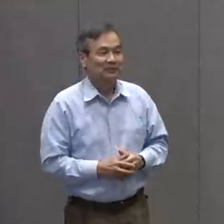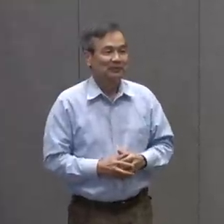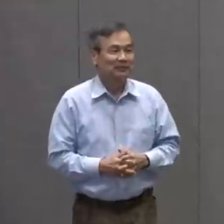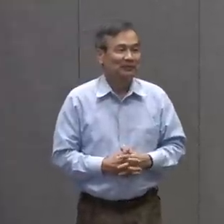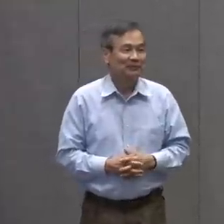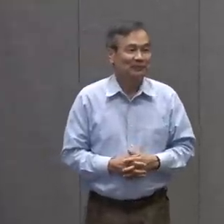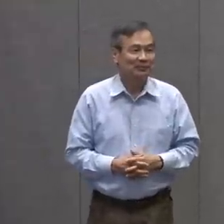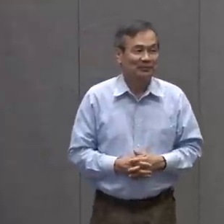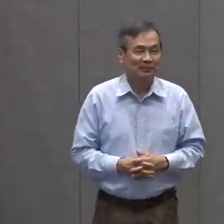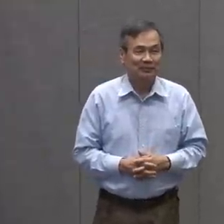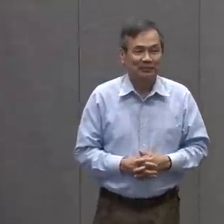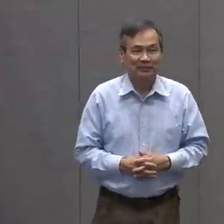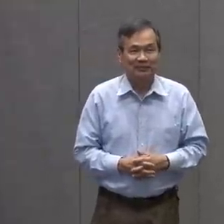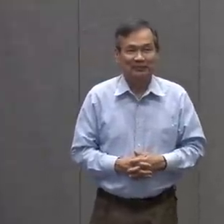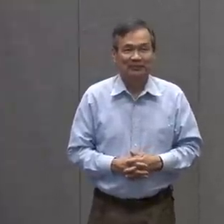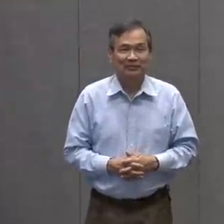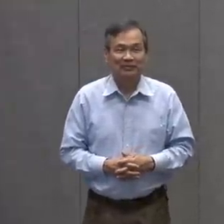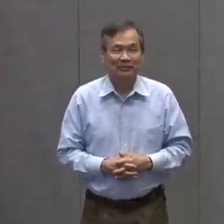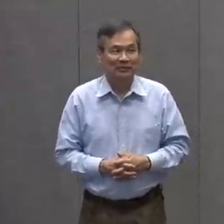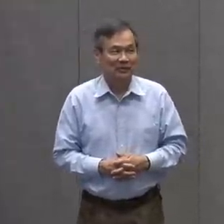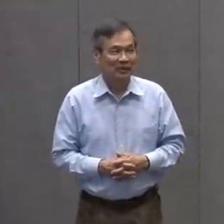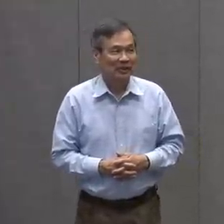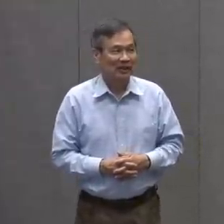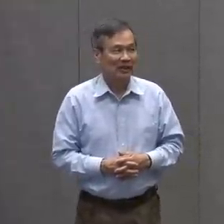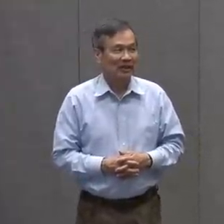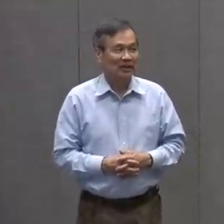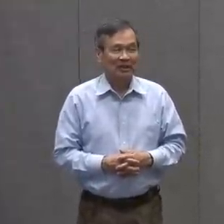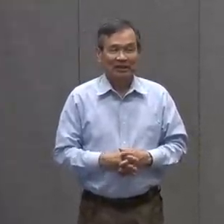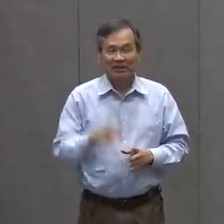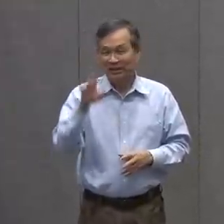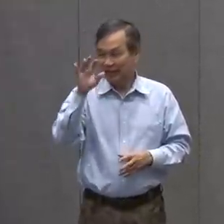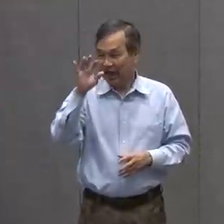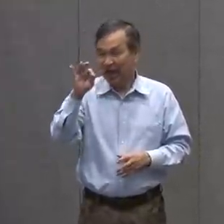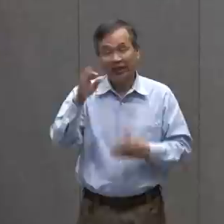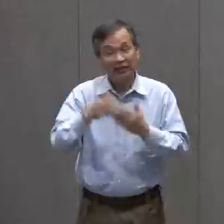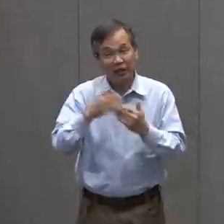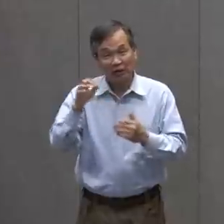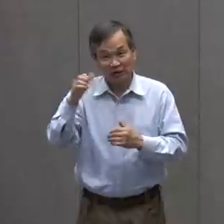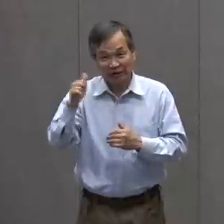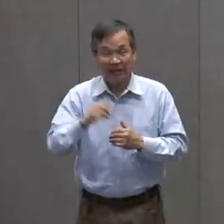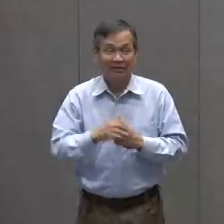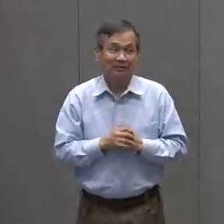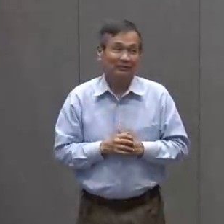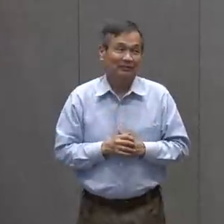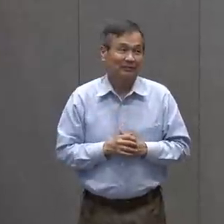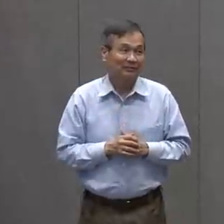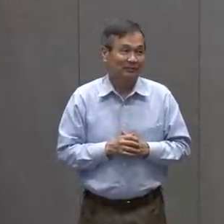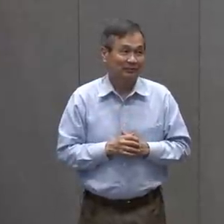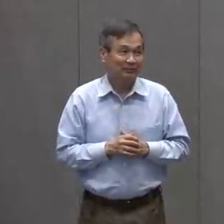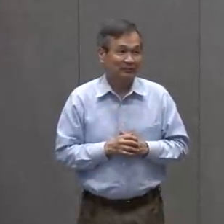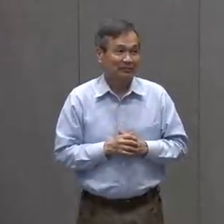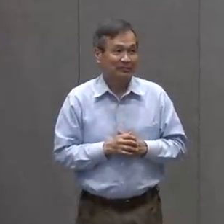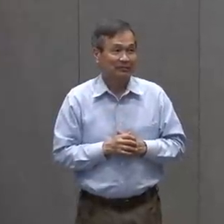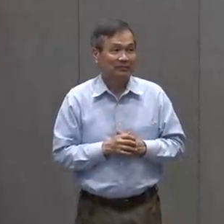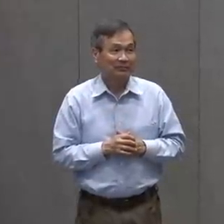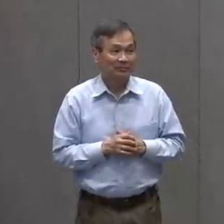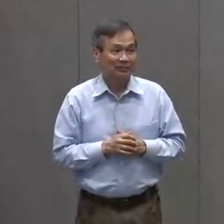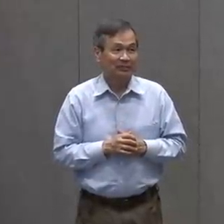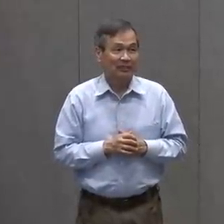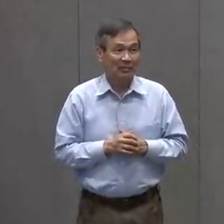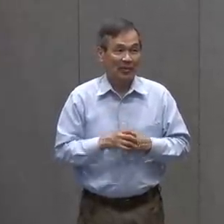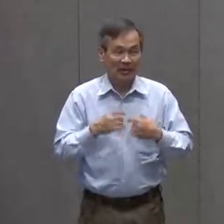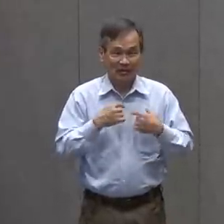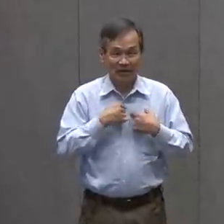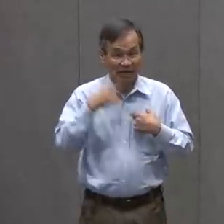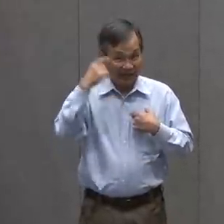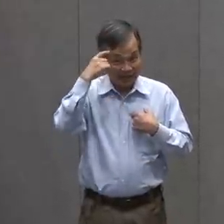I think a 9 is just like a 10, so all I got to do is go up one more. So that's how I do it. So So my thinking